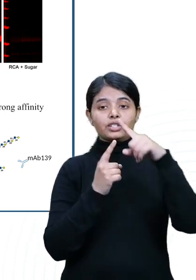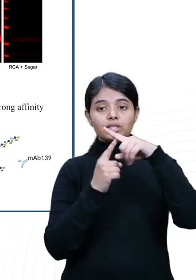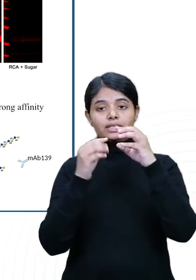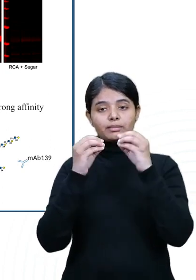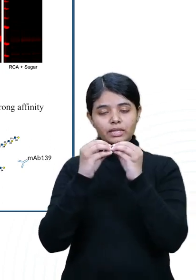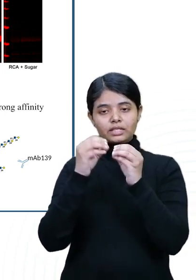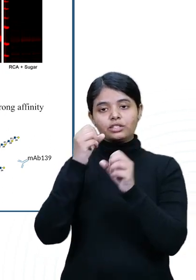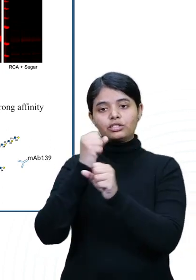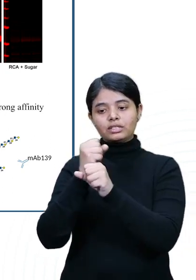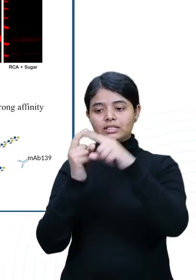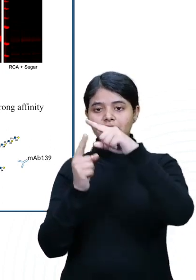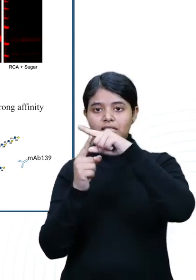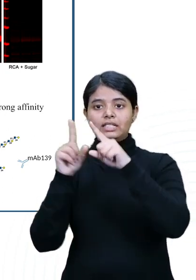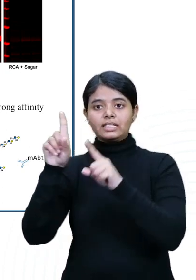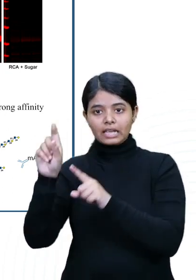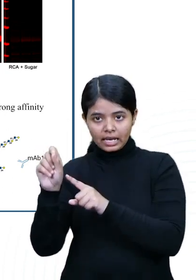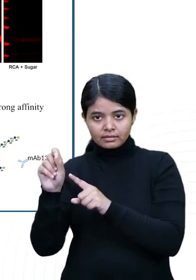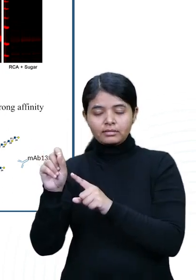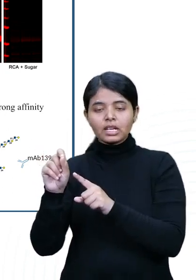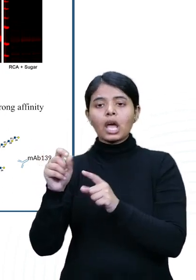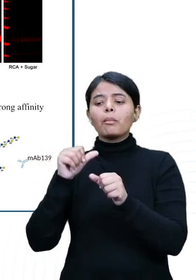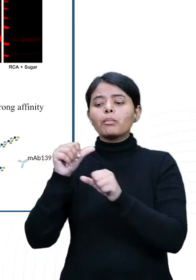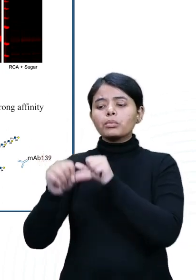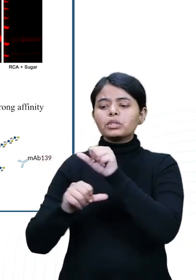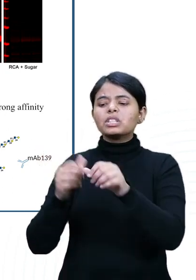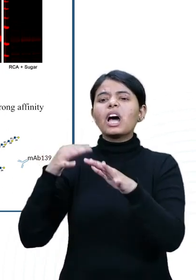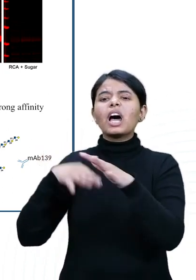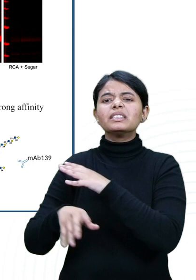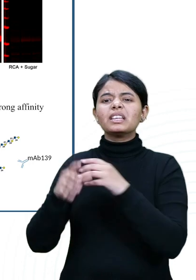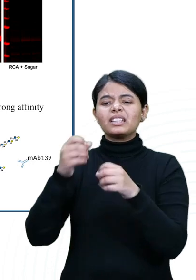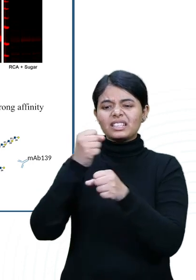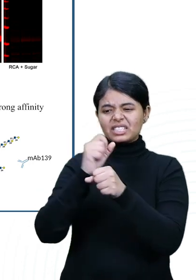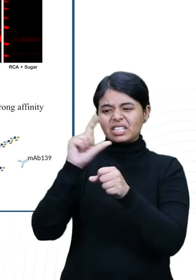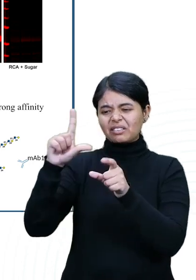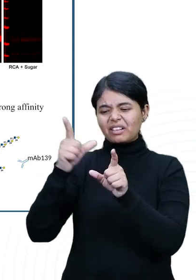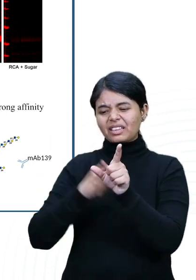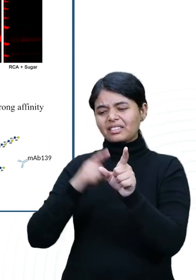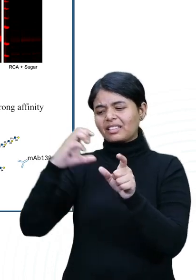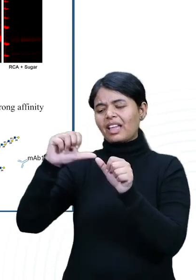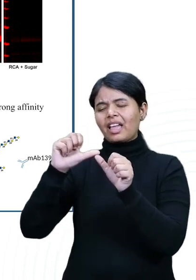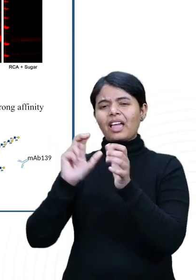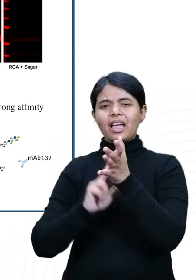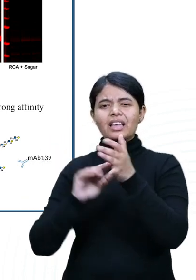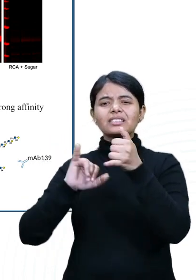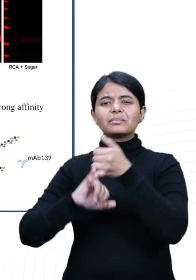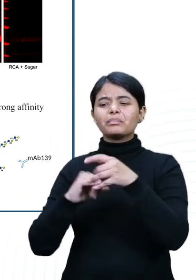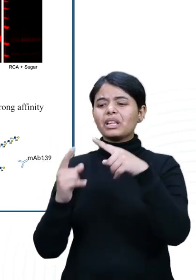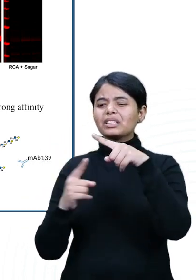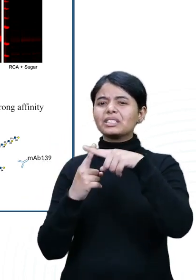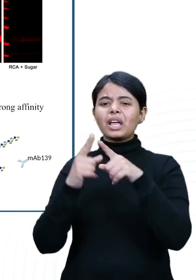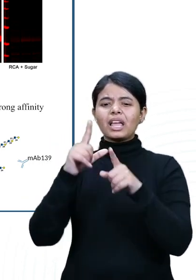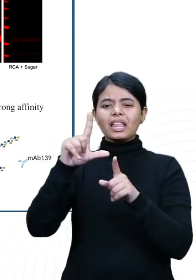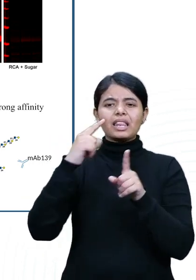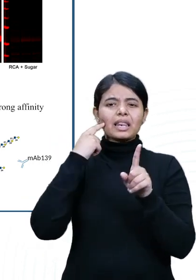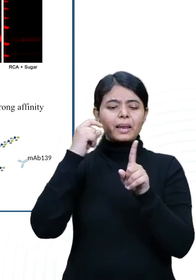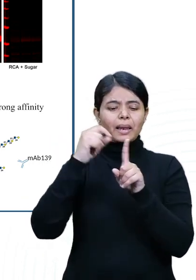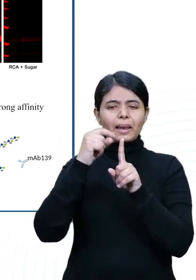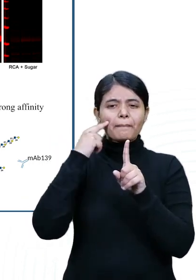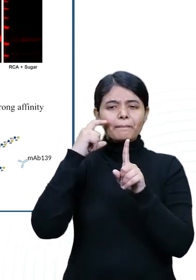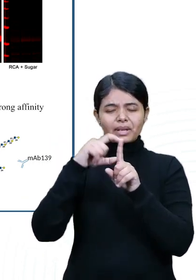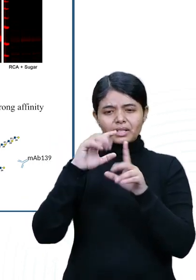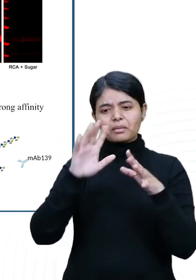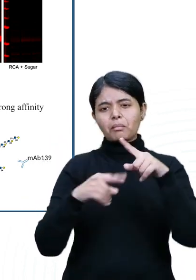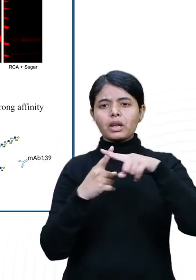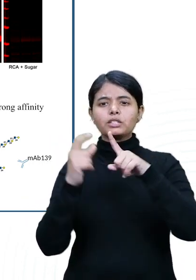N-glycans. So this would let us think what could be happening to the total N-glycans. And this question for me was to address